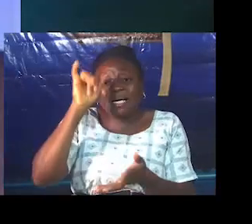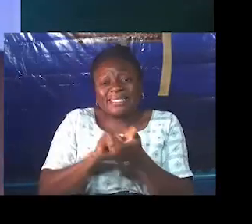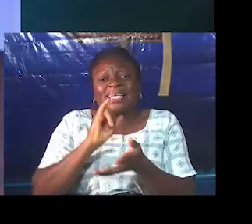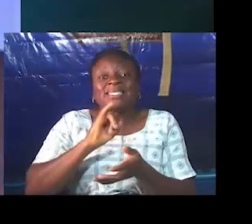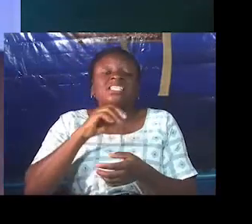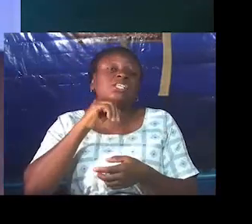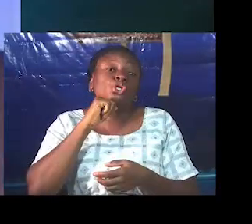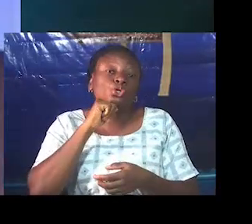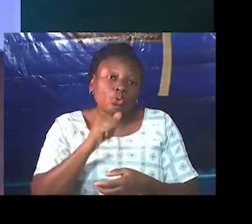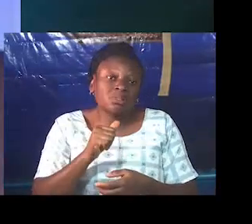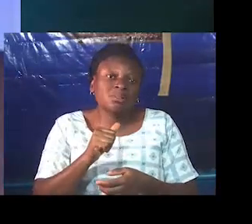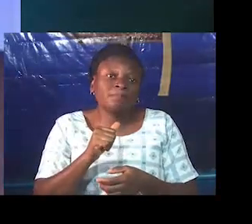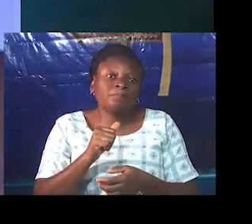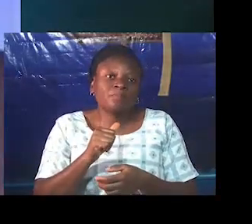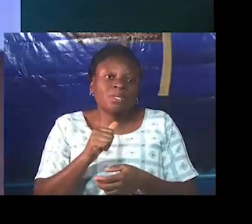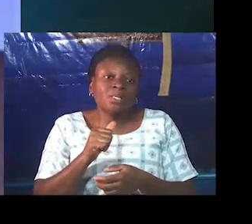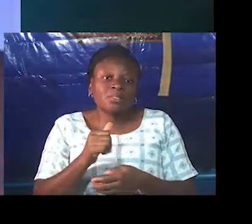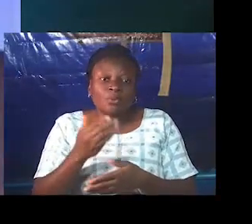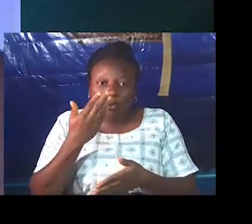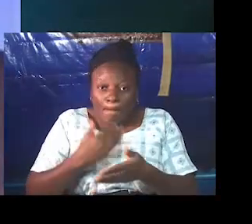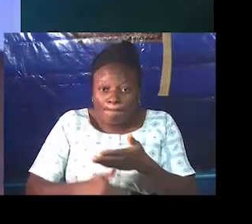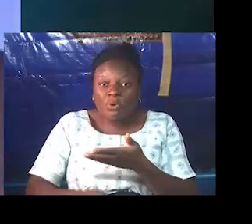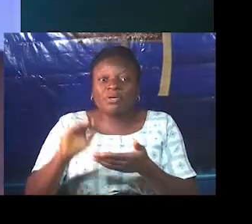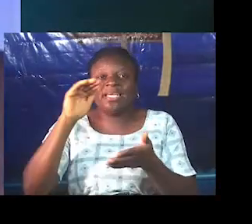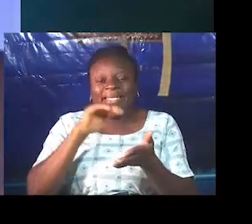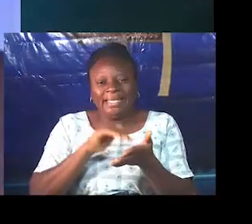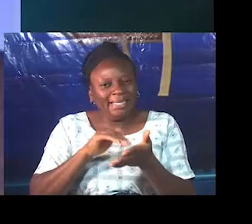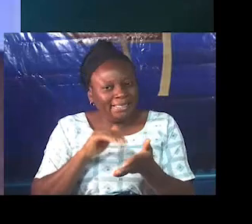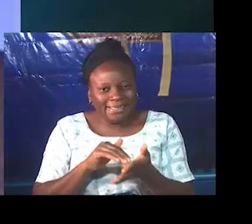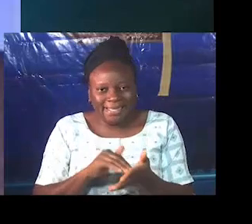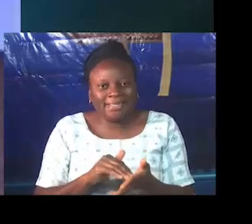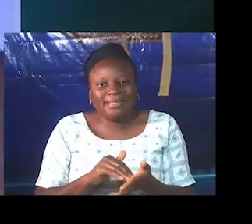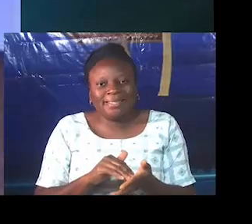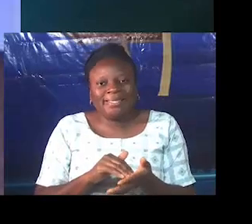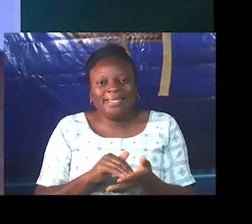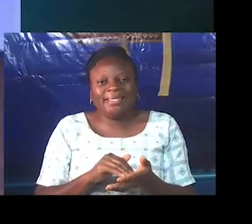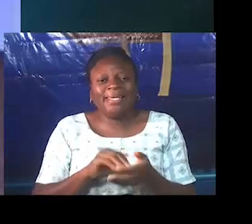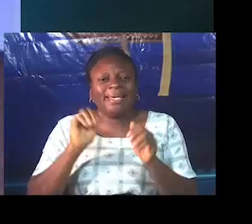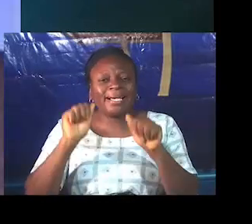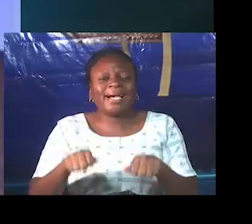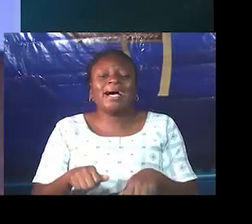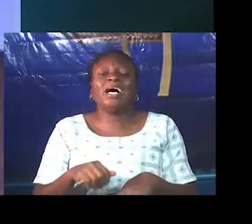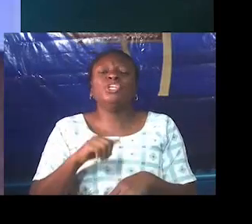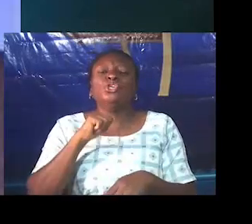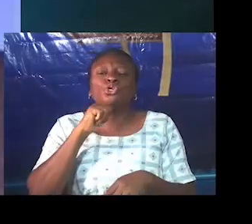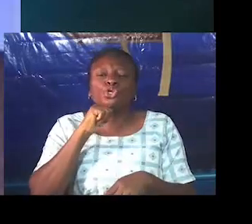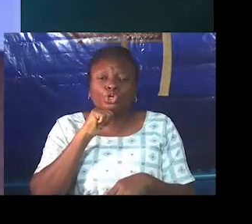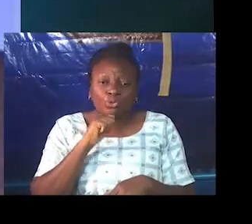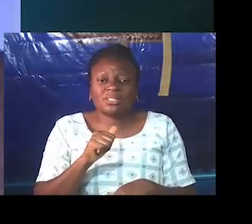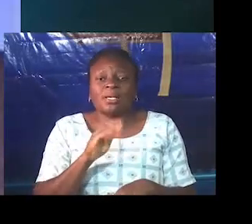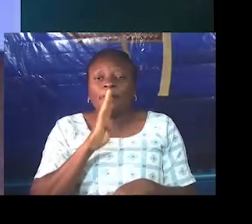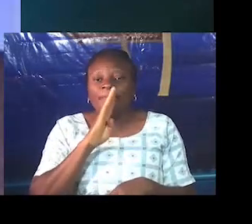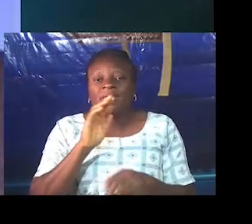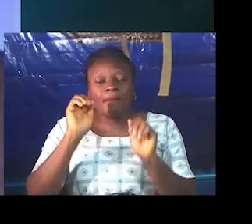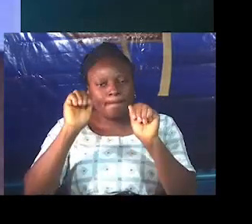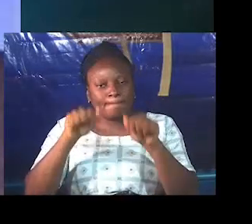is committing sin is of the devil. Now, a child of the devil cannot be a correct